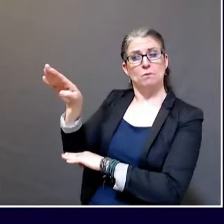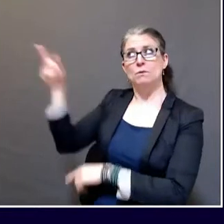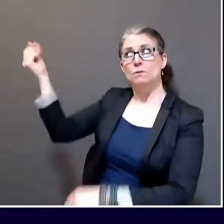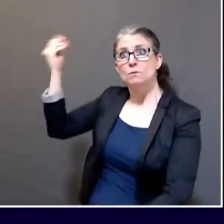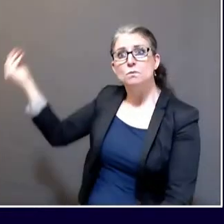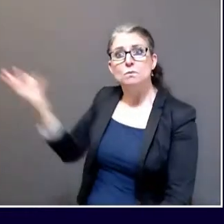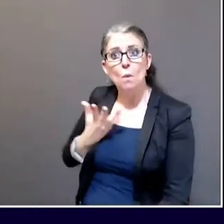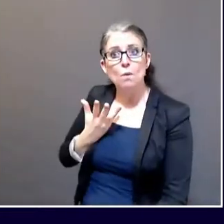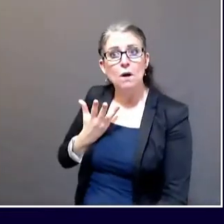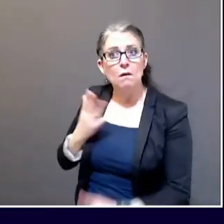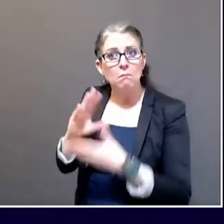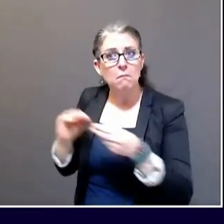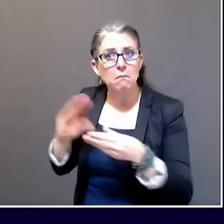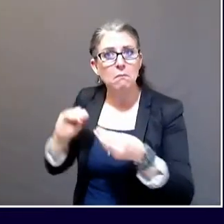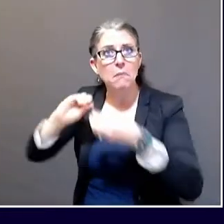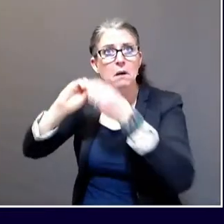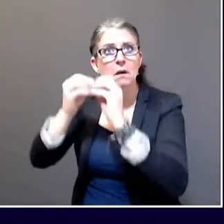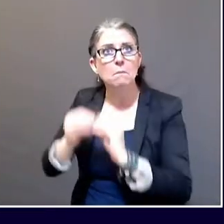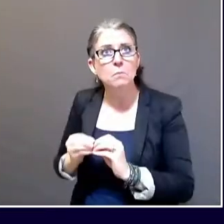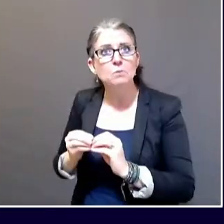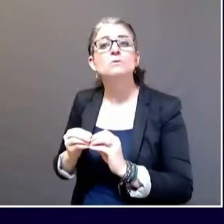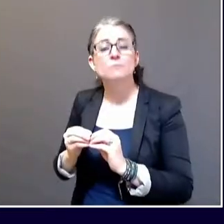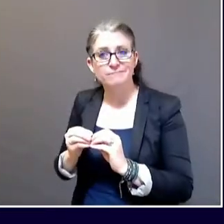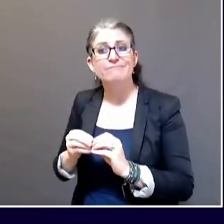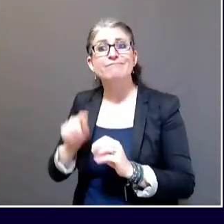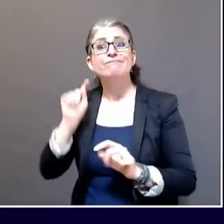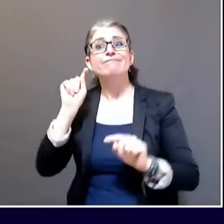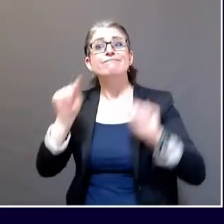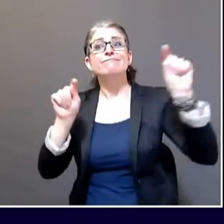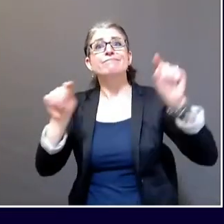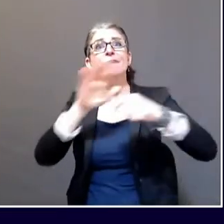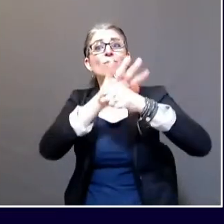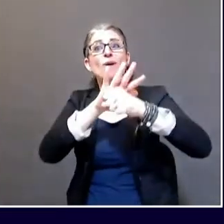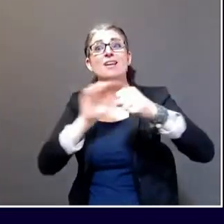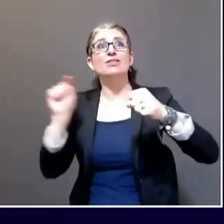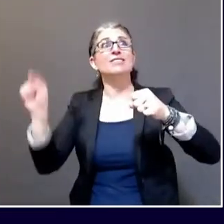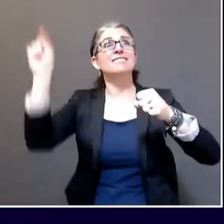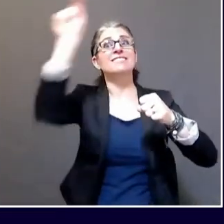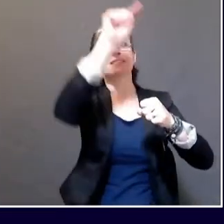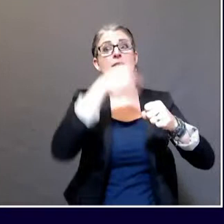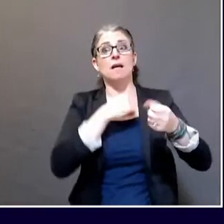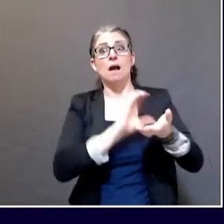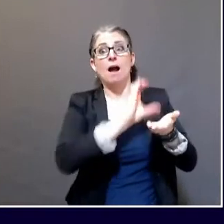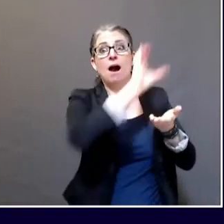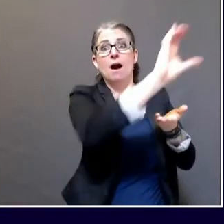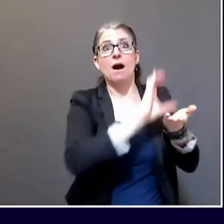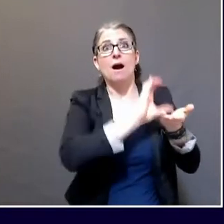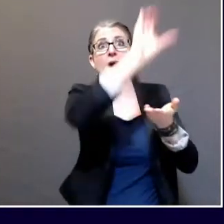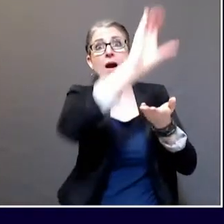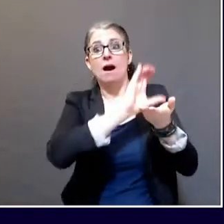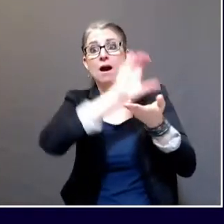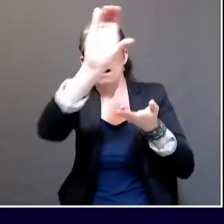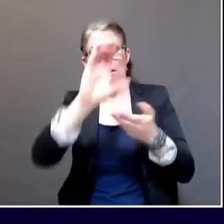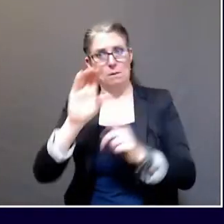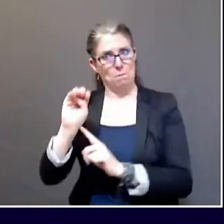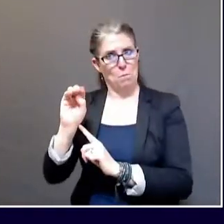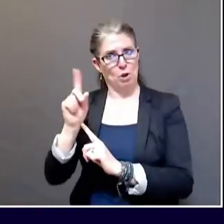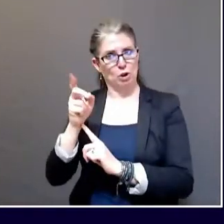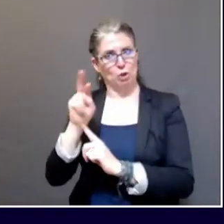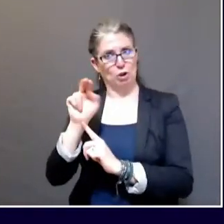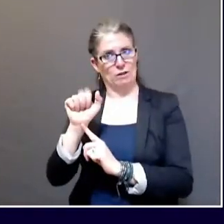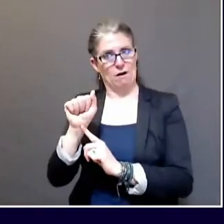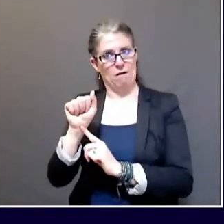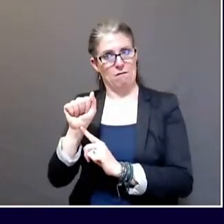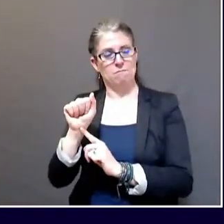recipients, sites that had received Moderna vaccine and who had indicated to us that the